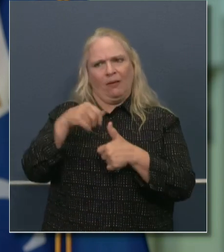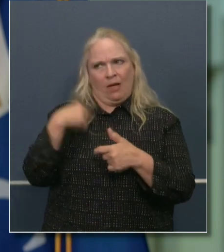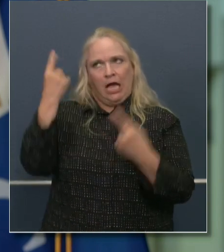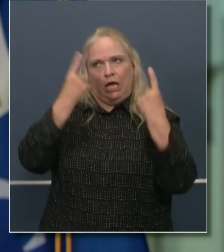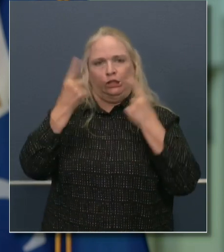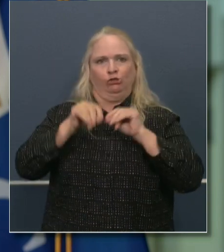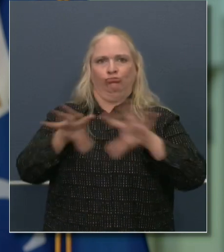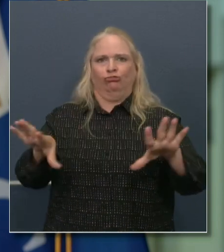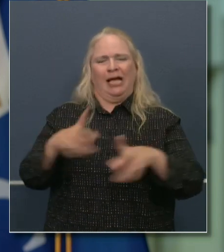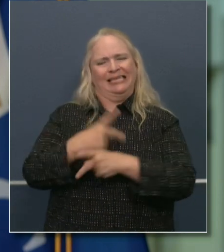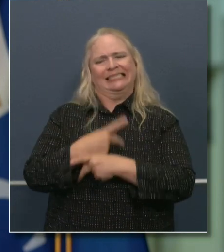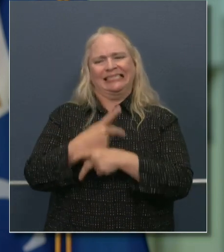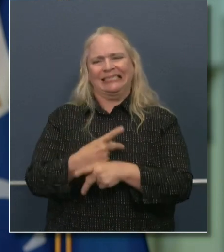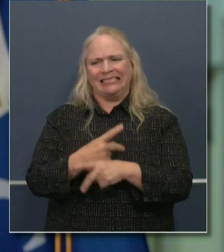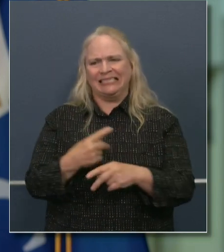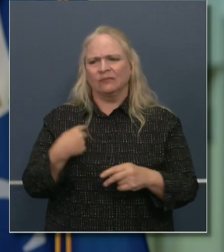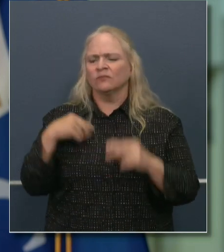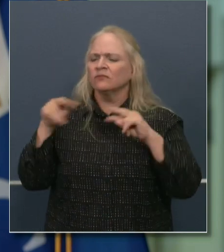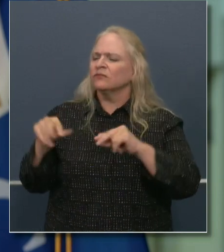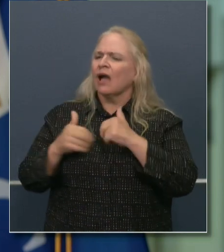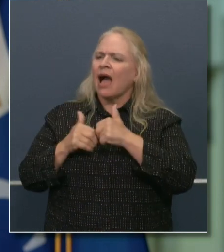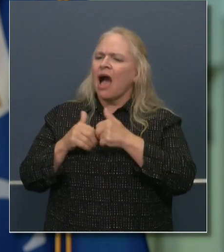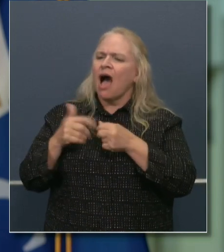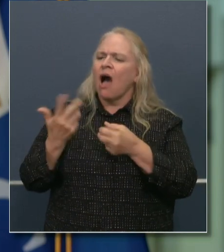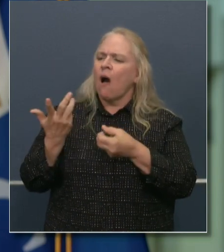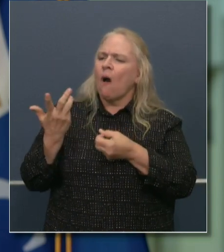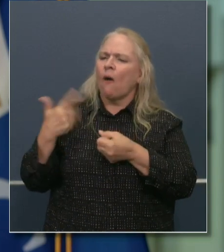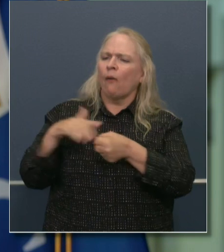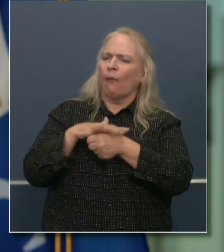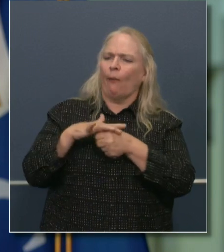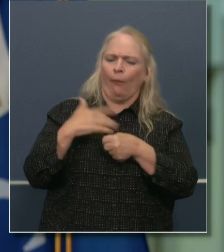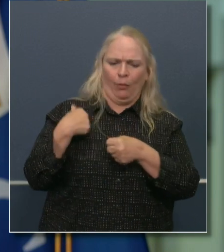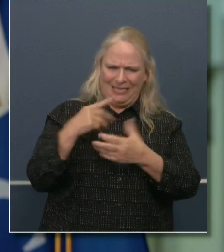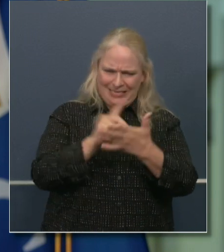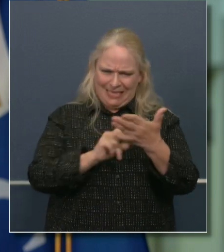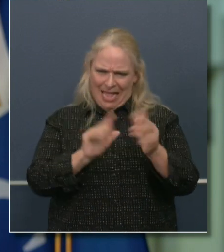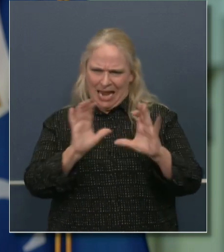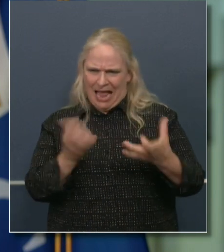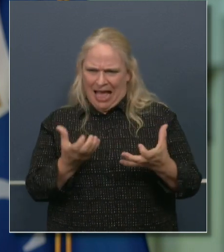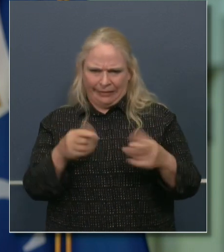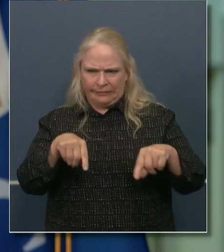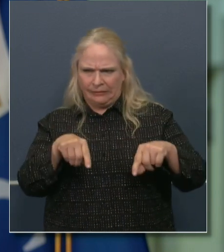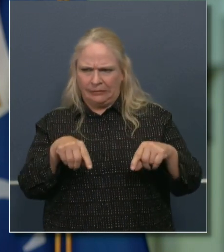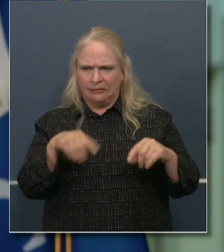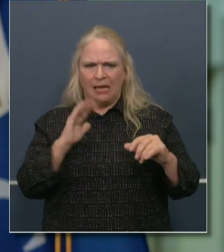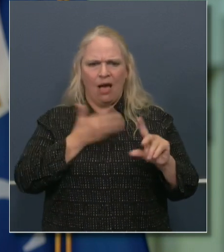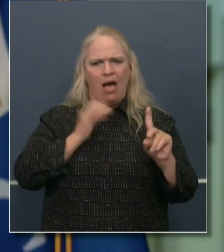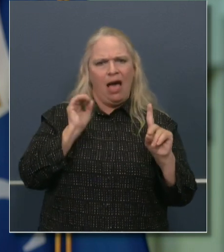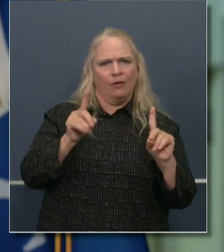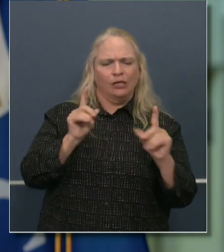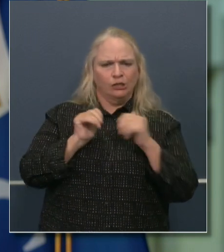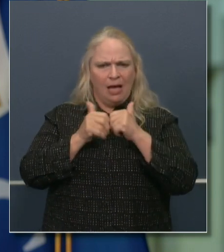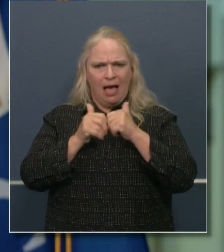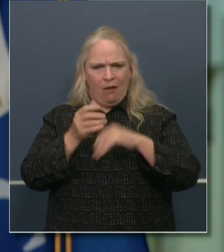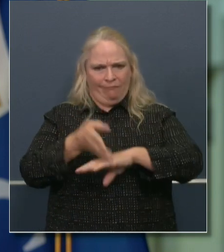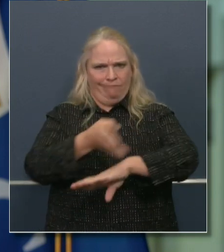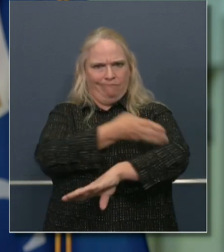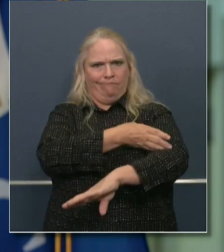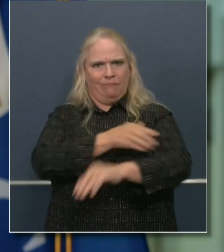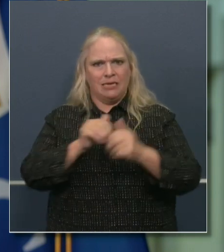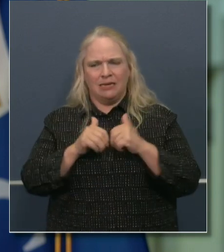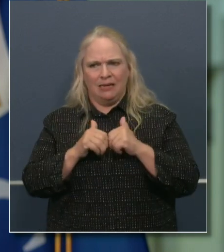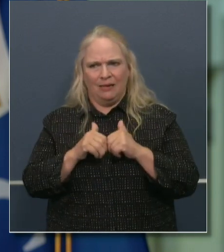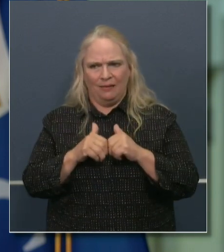the local nature of the way we've designed our system of education here, K through 12 education in the state of